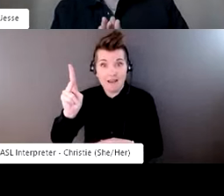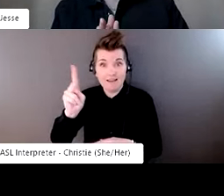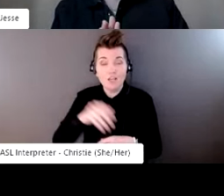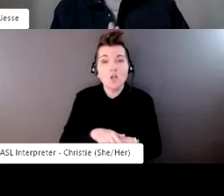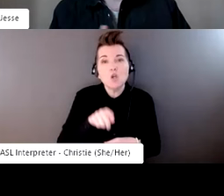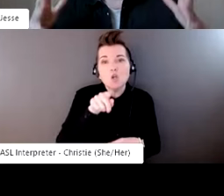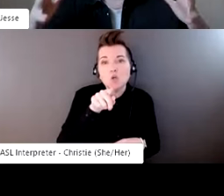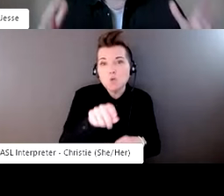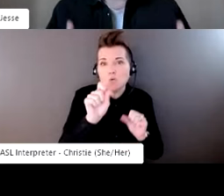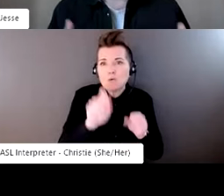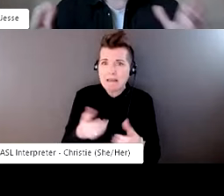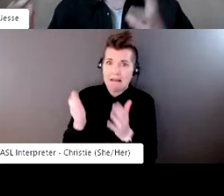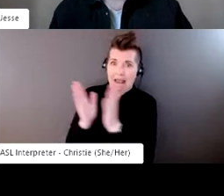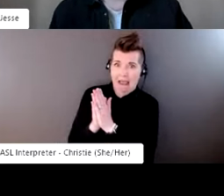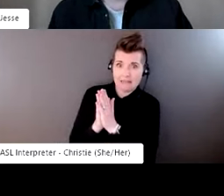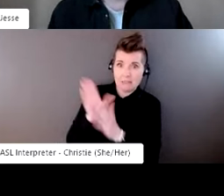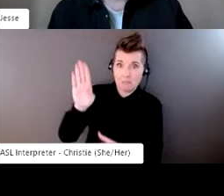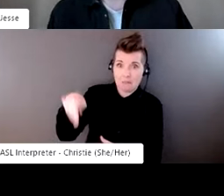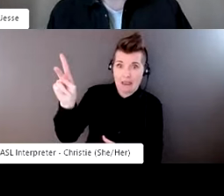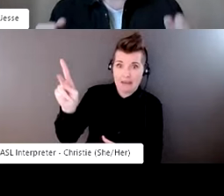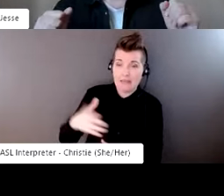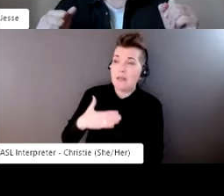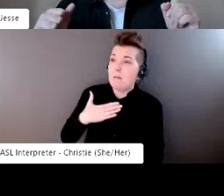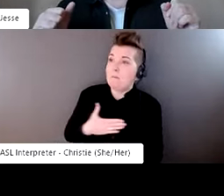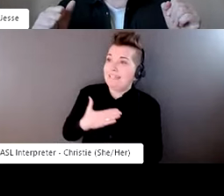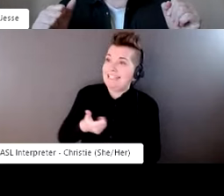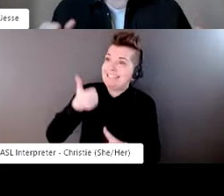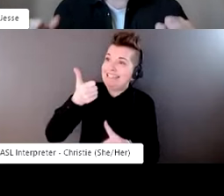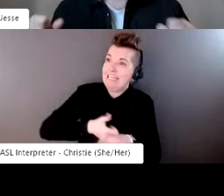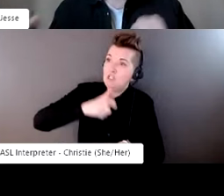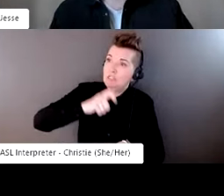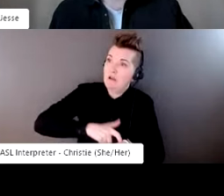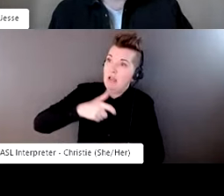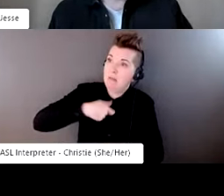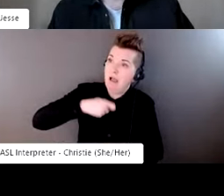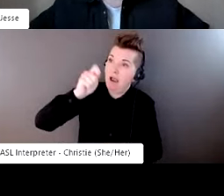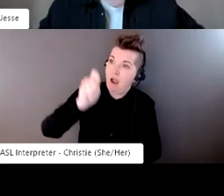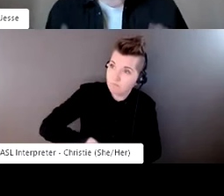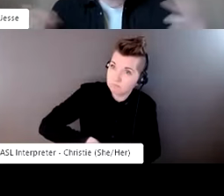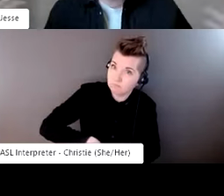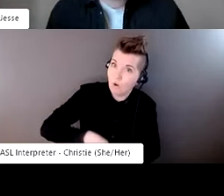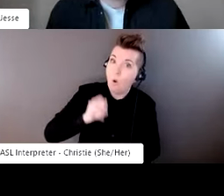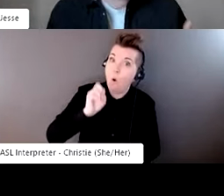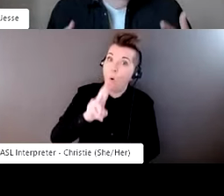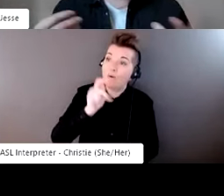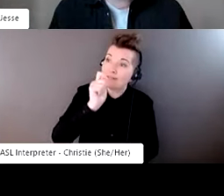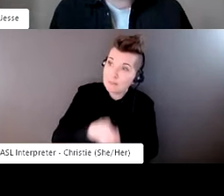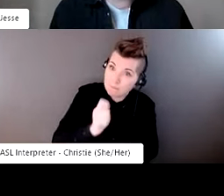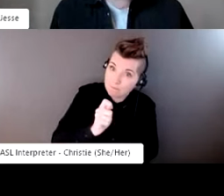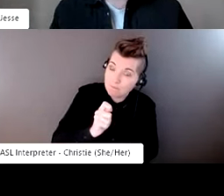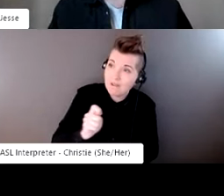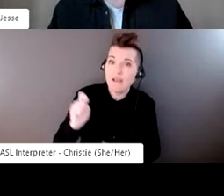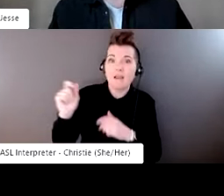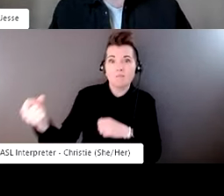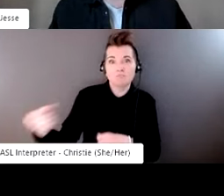transaction alerts for your credit cards and debit cards. And so if you have a mobile device, like a smartphone or an